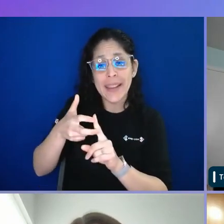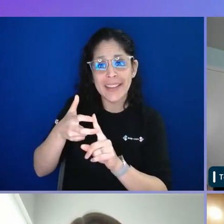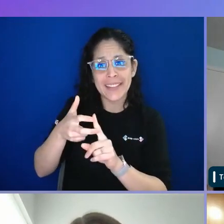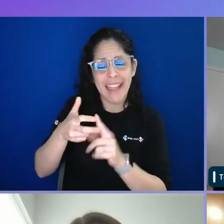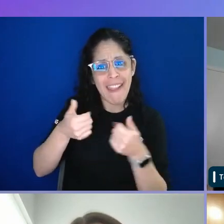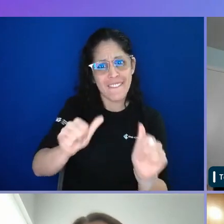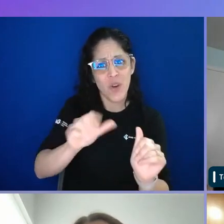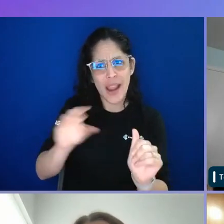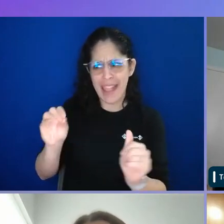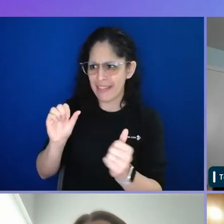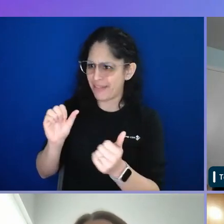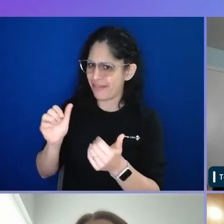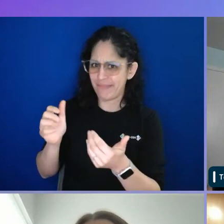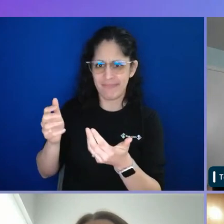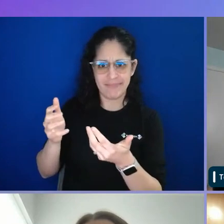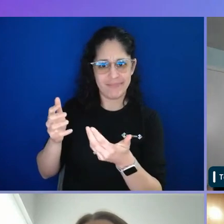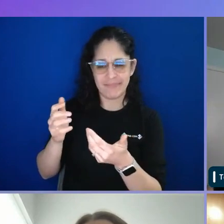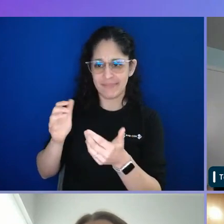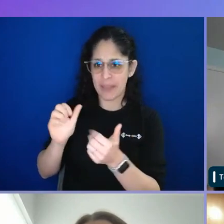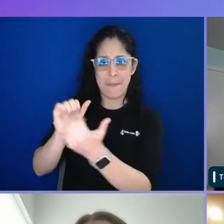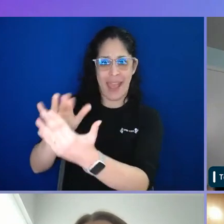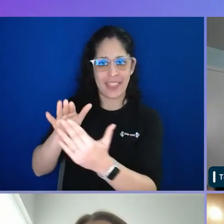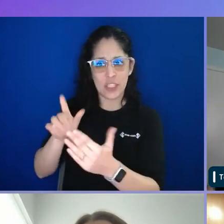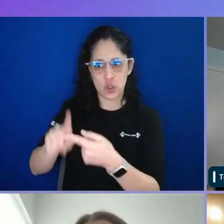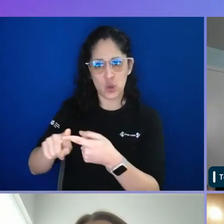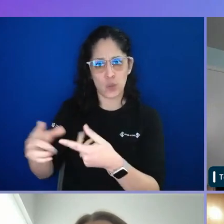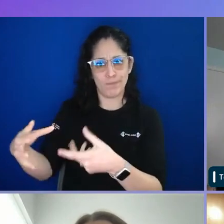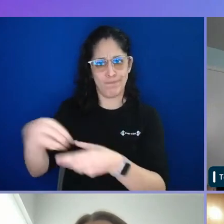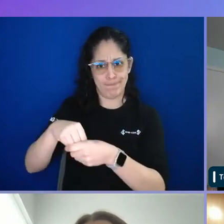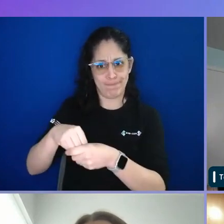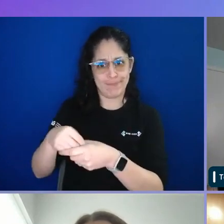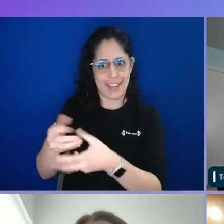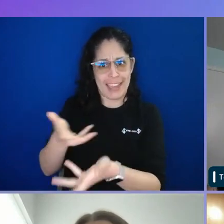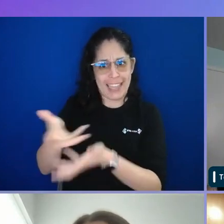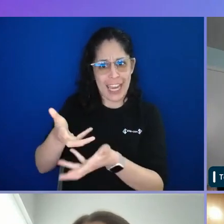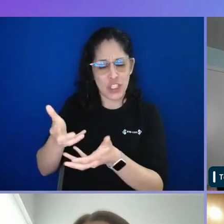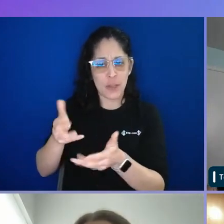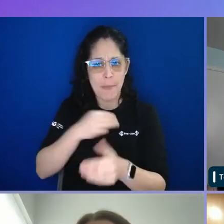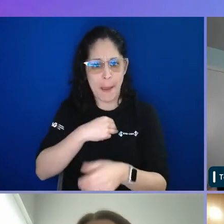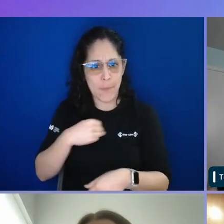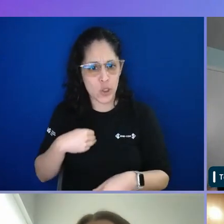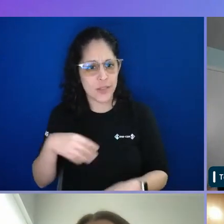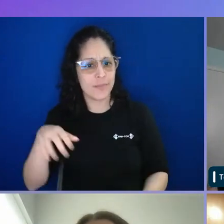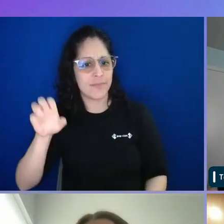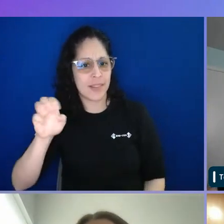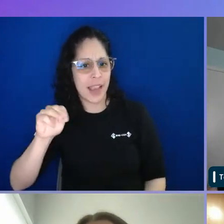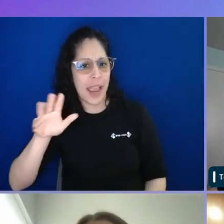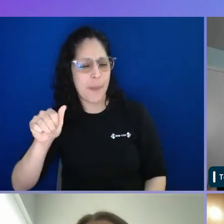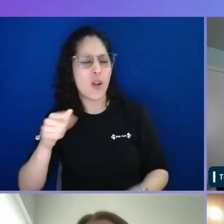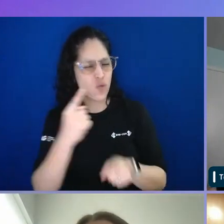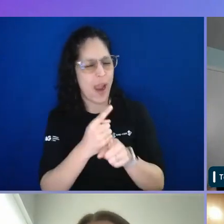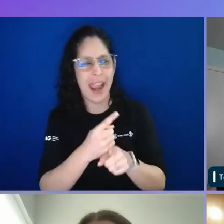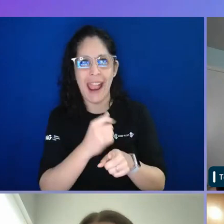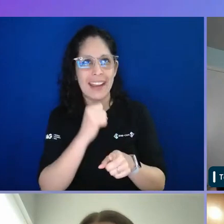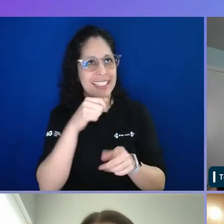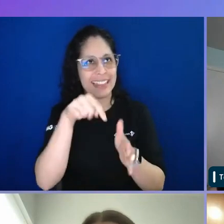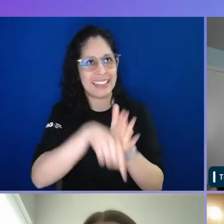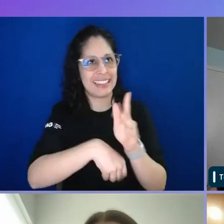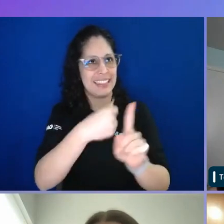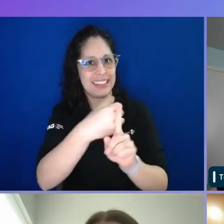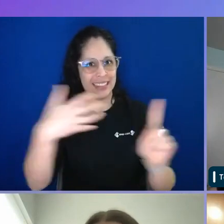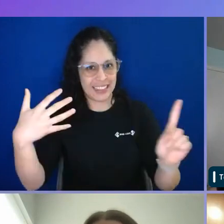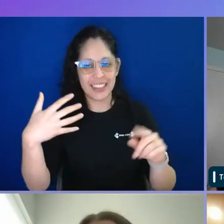members? Yeah, so for this study, I didn't get into too much detail. So we partnered with a